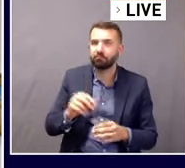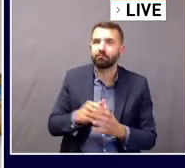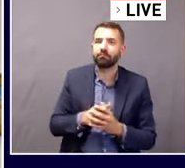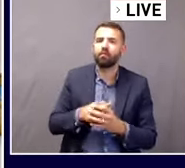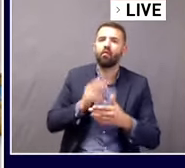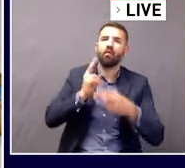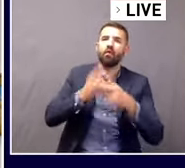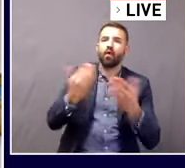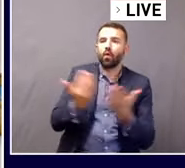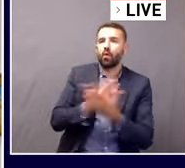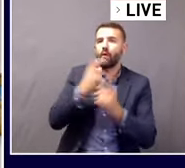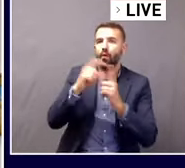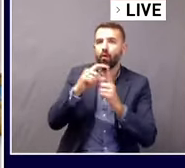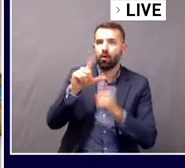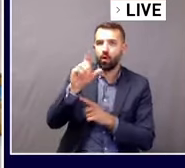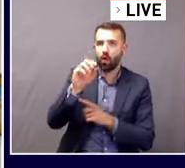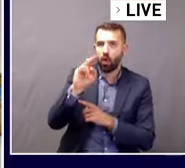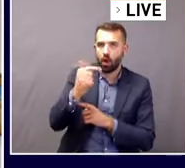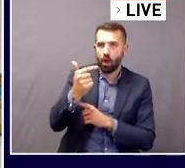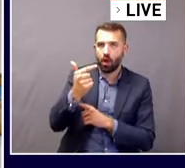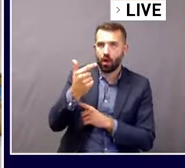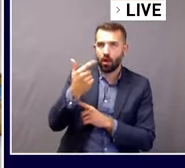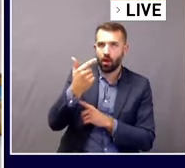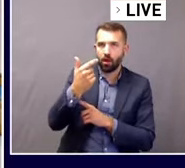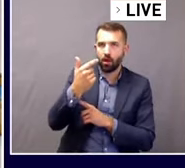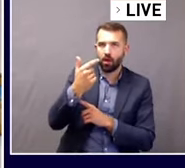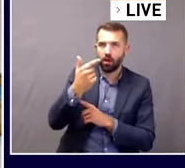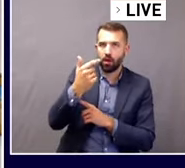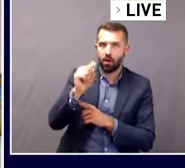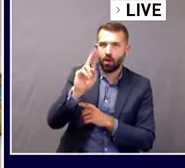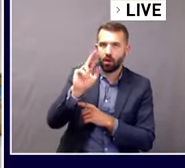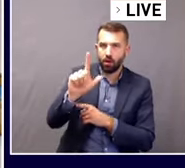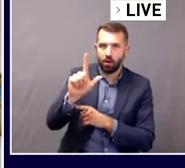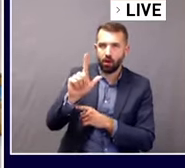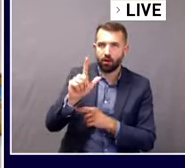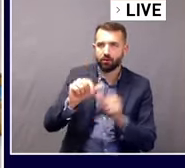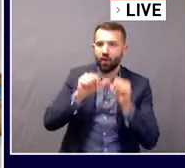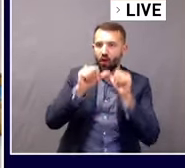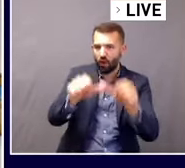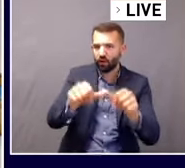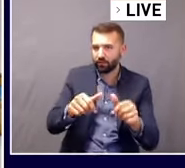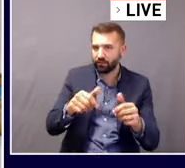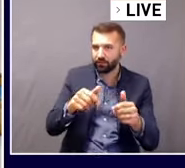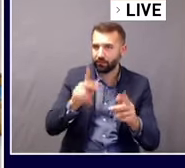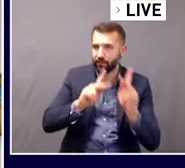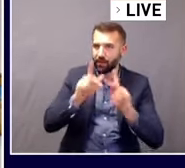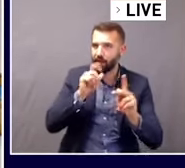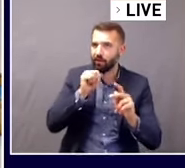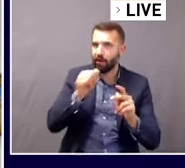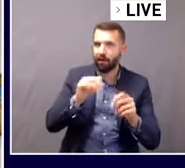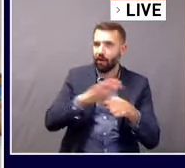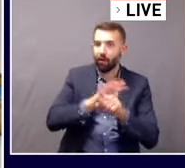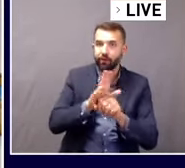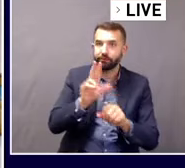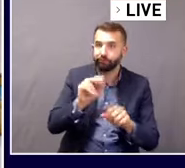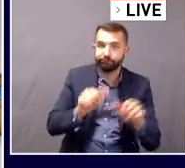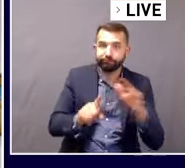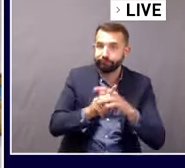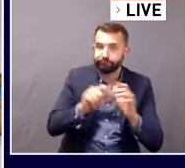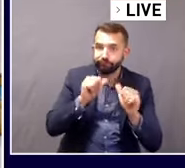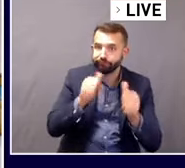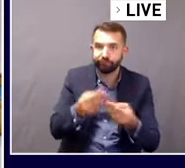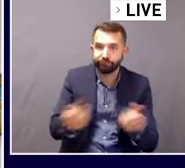of monitoring the so-called long haulers in the state? If we know how many there are and what's being done to try